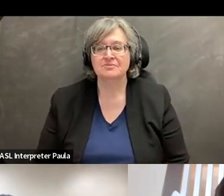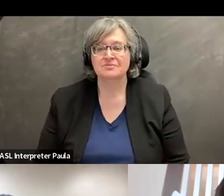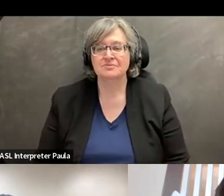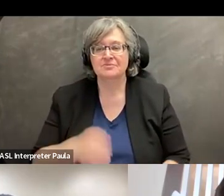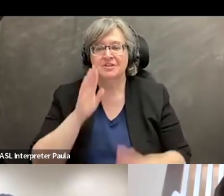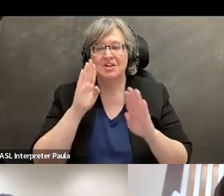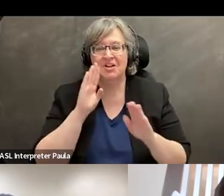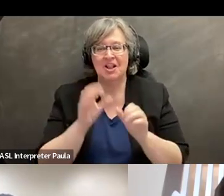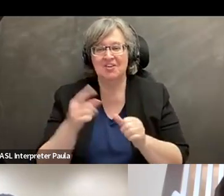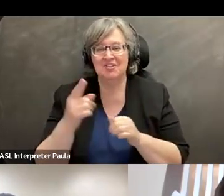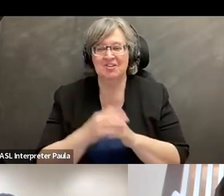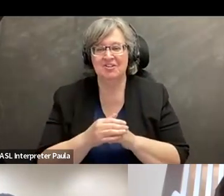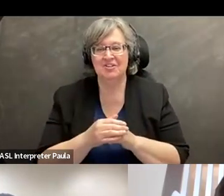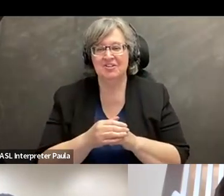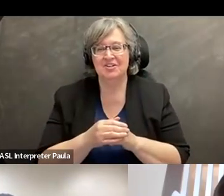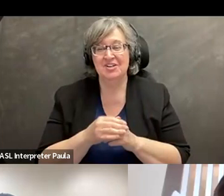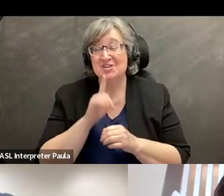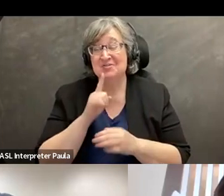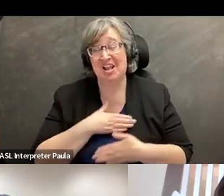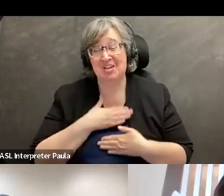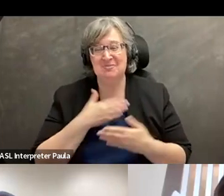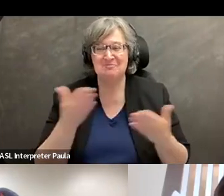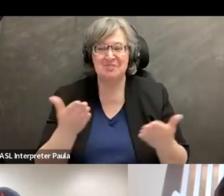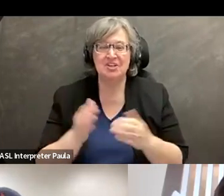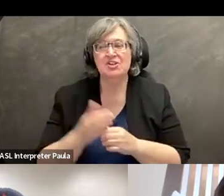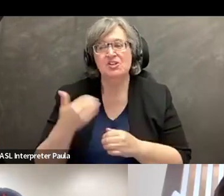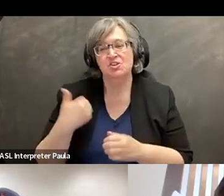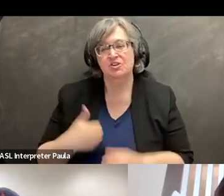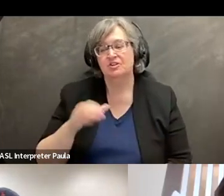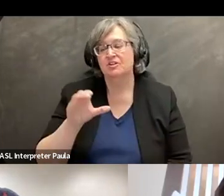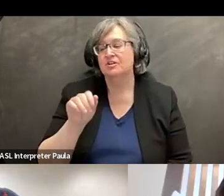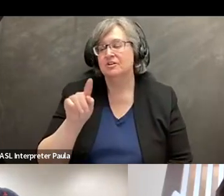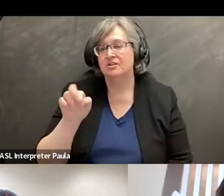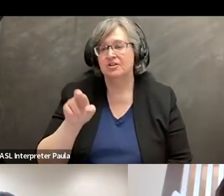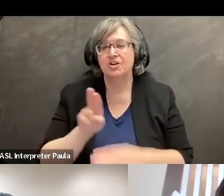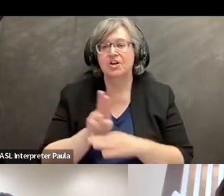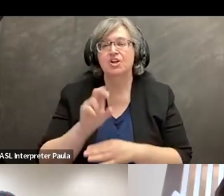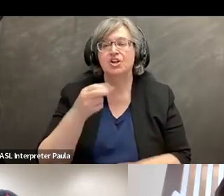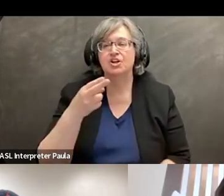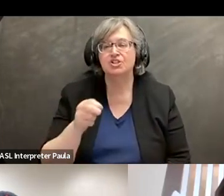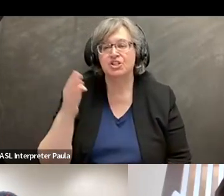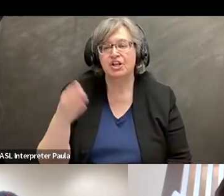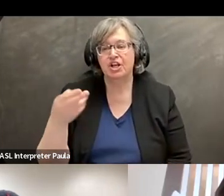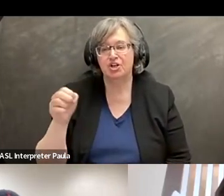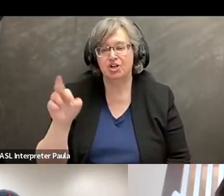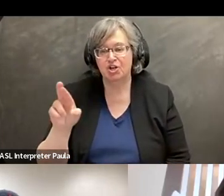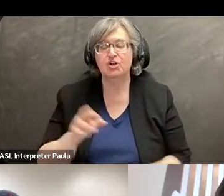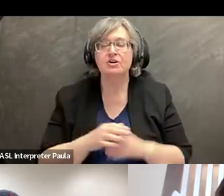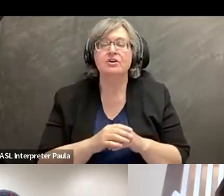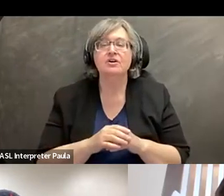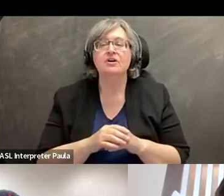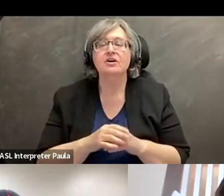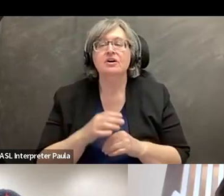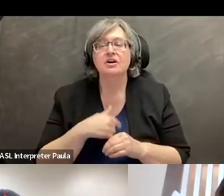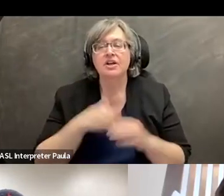Hello, everybody. I'm super happy to be here. My name is Carter. I use she, her pronouns. I am